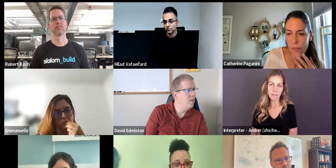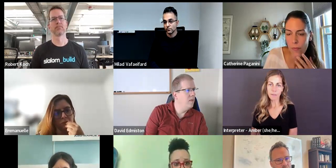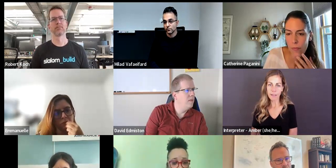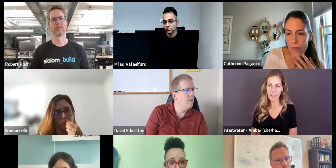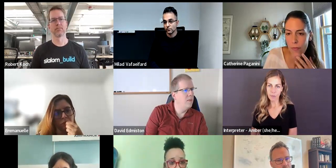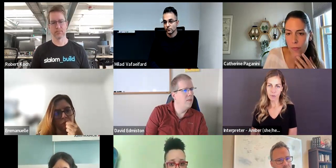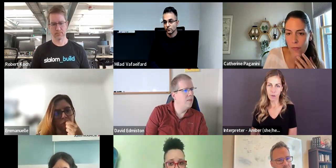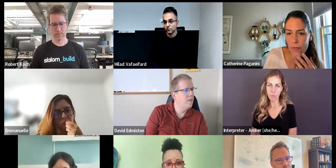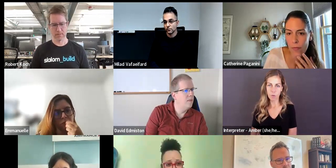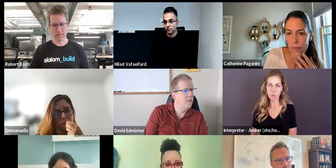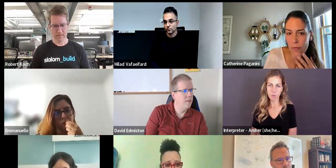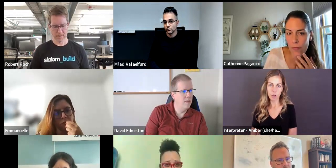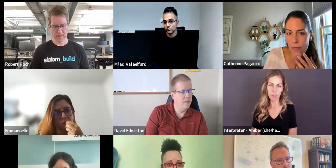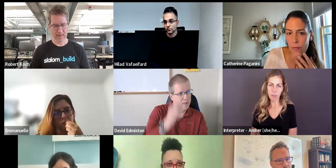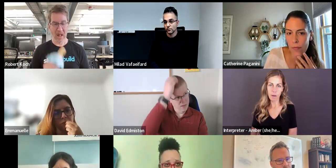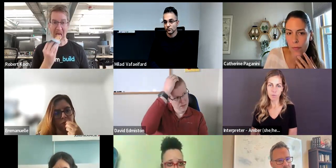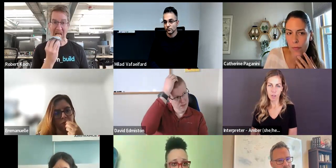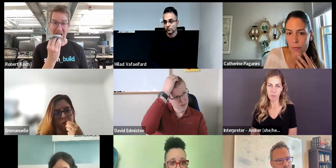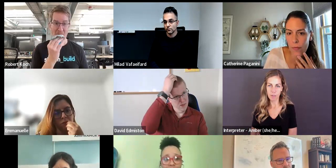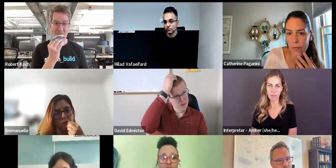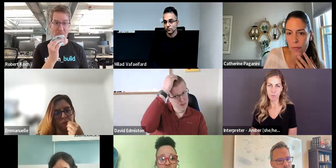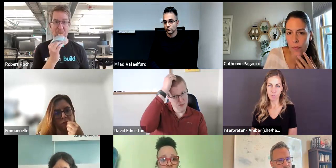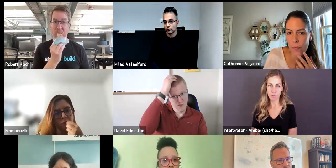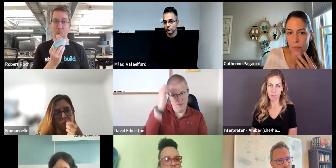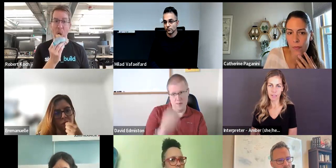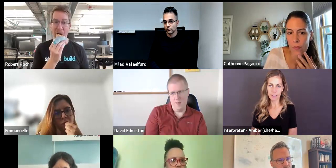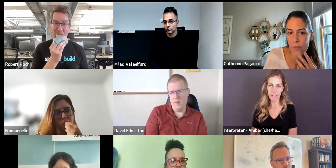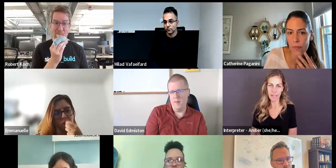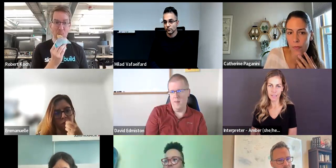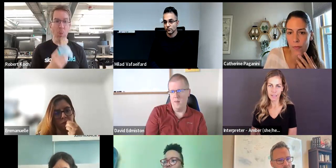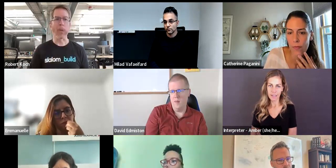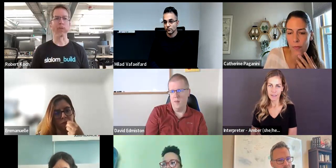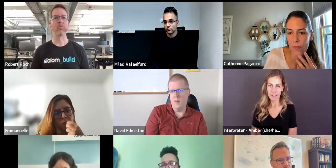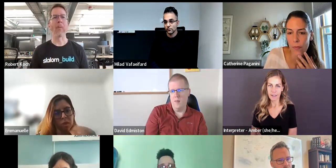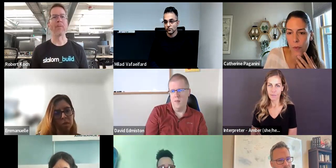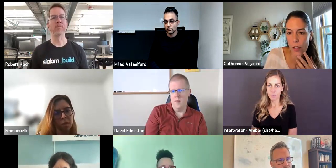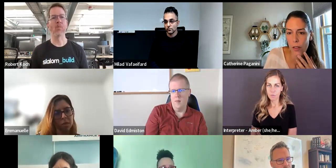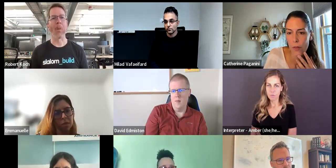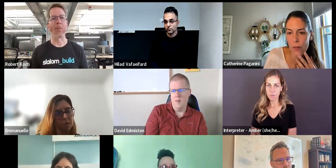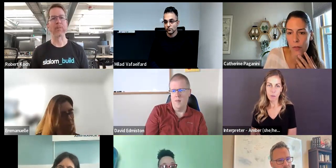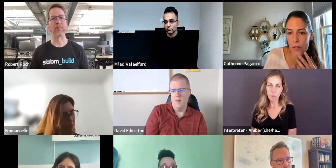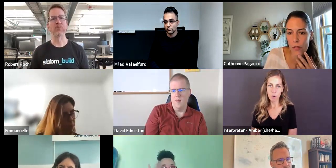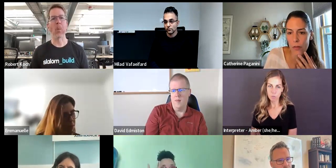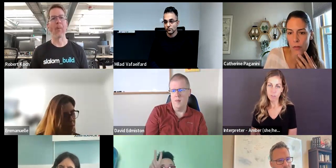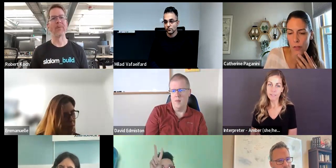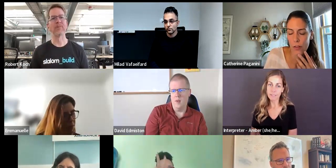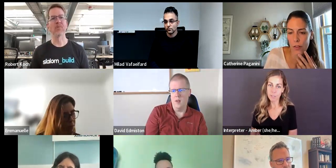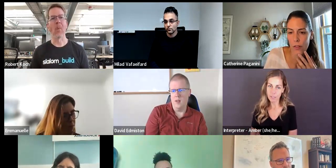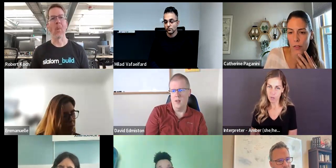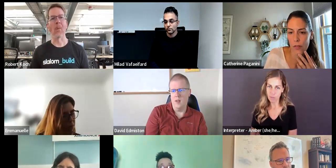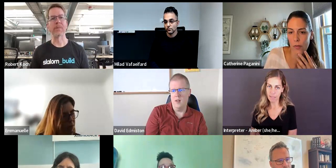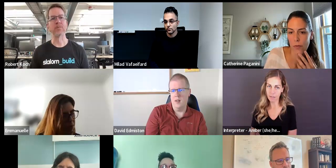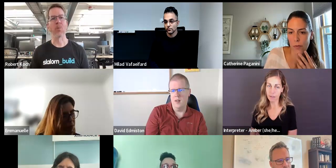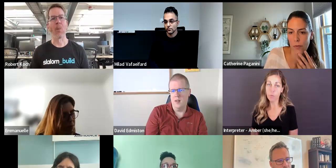Rob, myself, and Catherine were just talking about documents, and we were feeling like people weren't